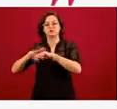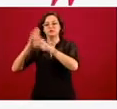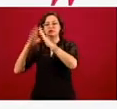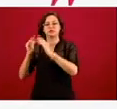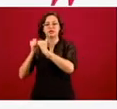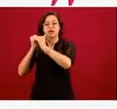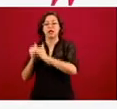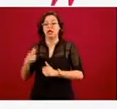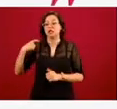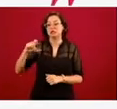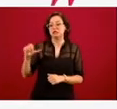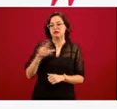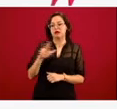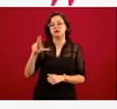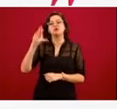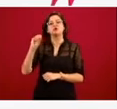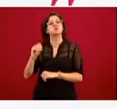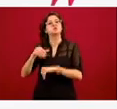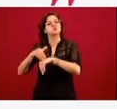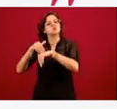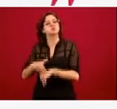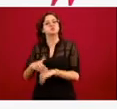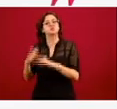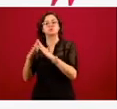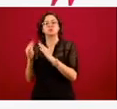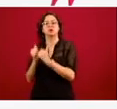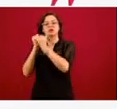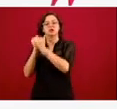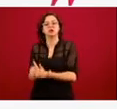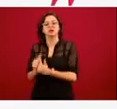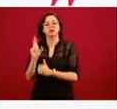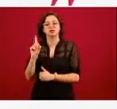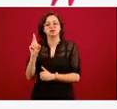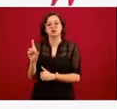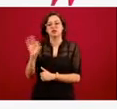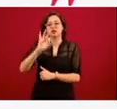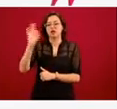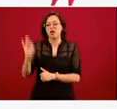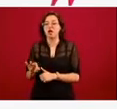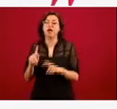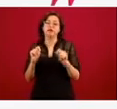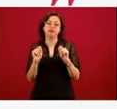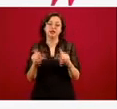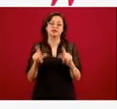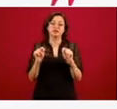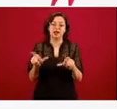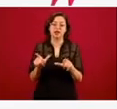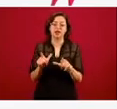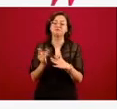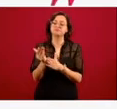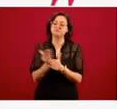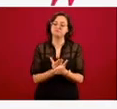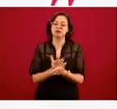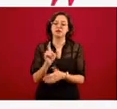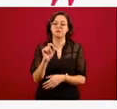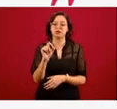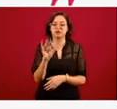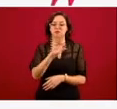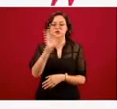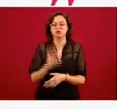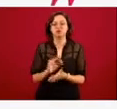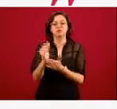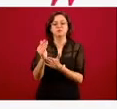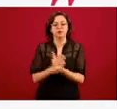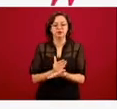Quintana Roo is the state that has had the highest rate, almost 30% staying at home more than before,